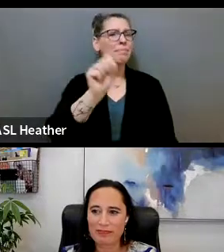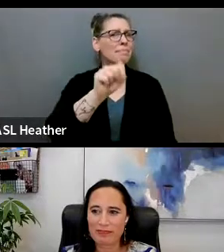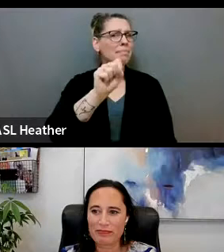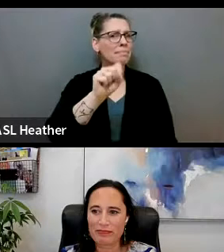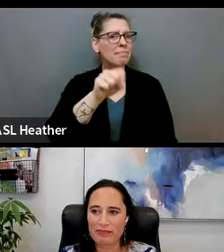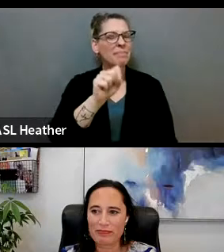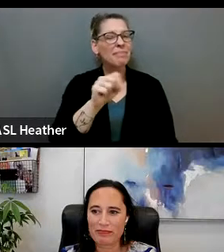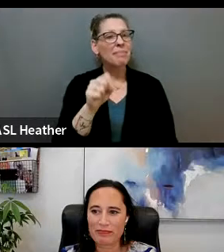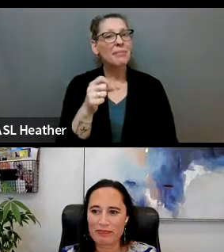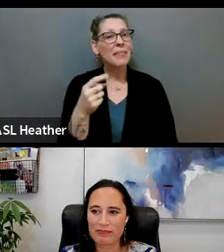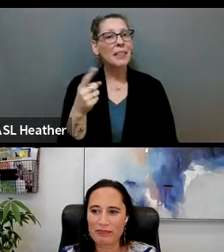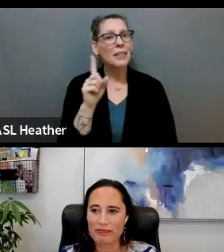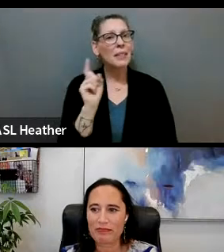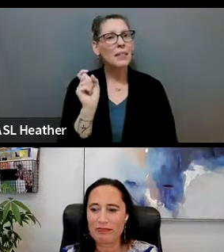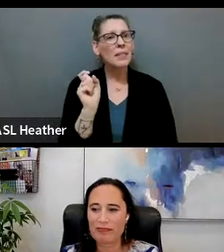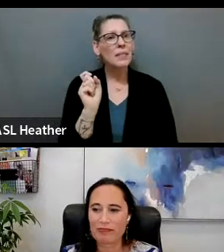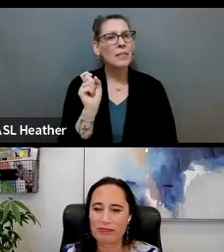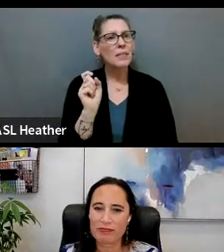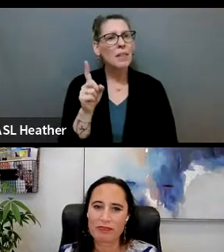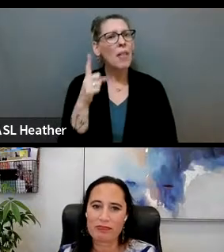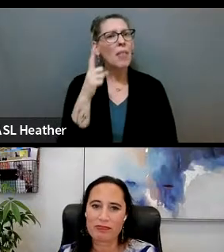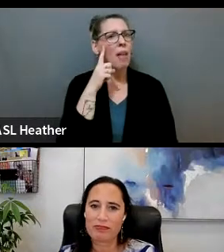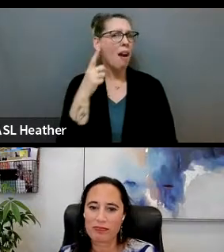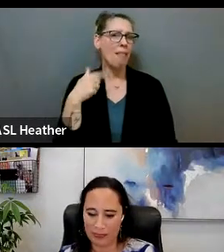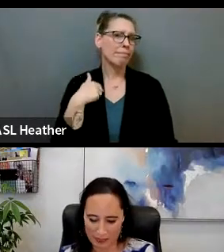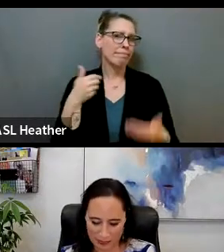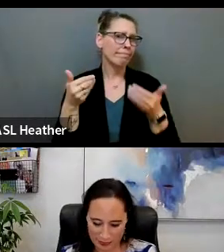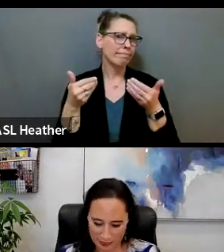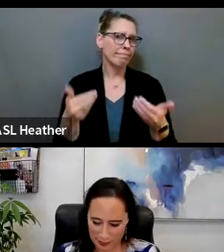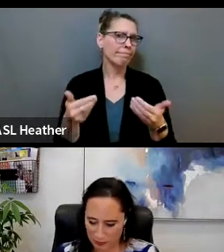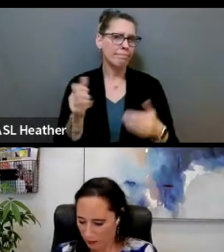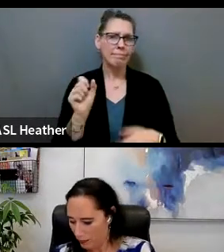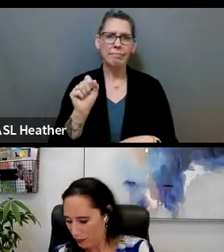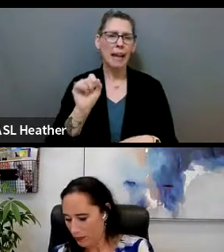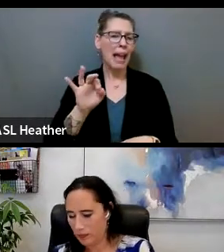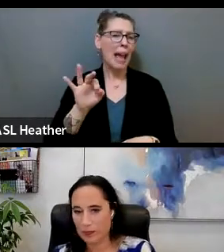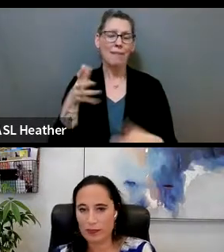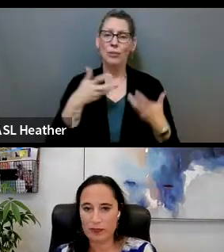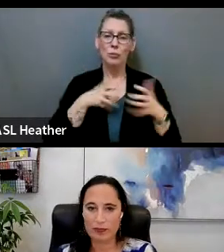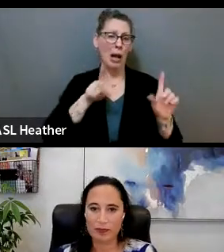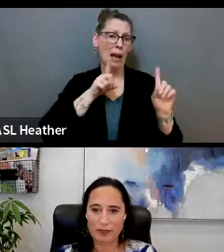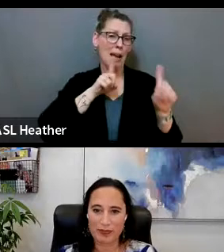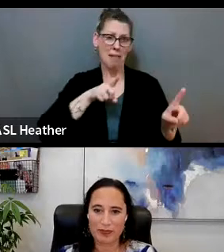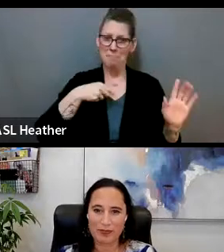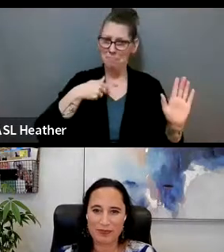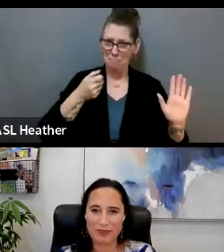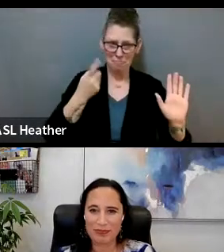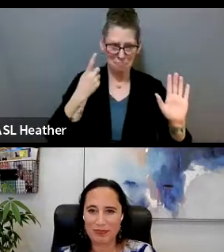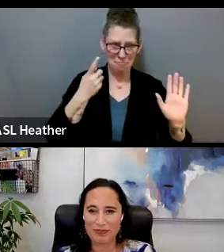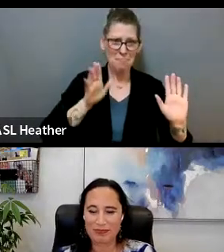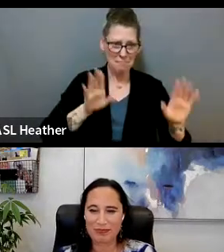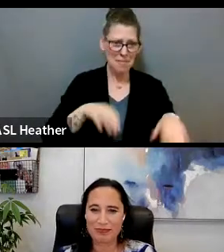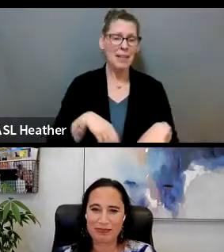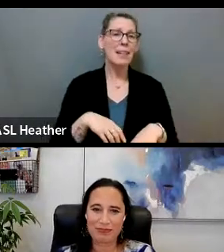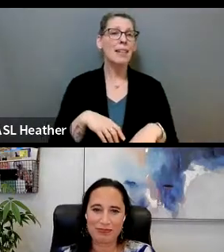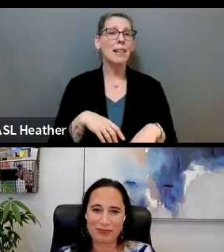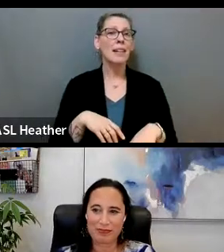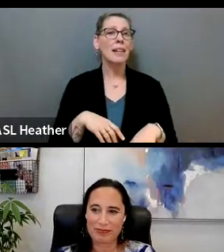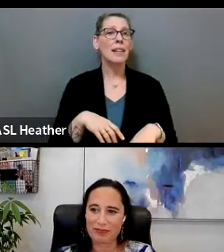of hesitant to ask this, but I thought I'll just go ahead. And if you don't care to answer it, I understand.